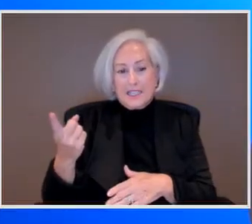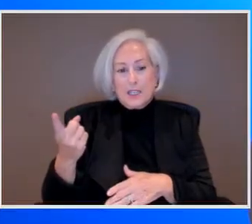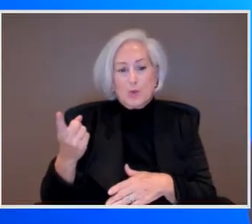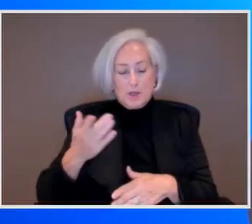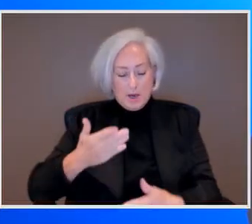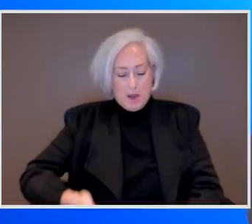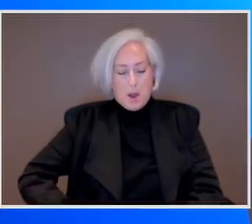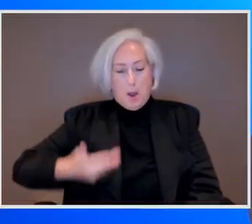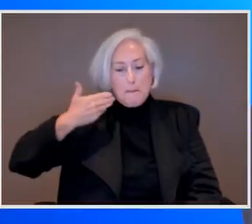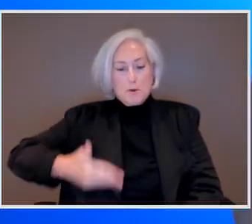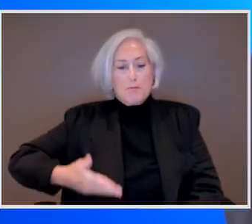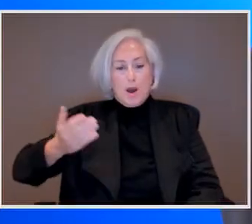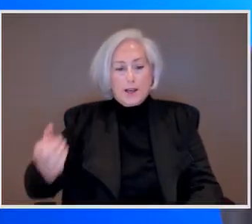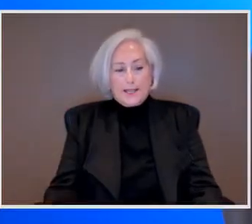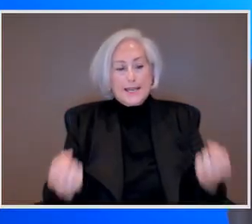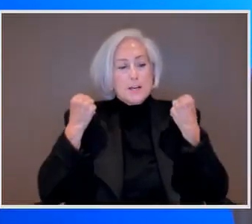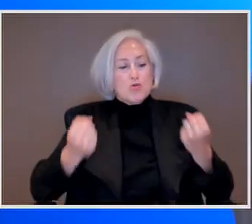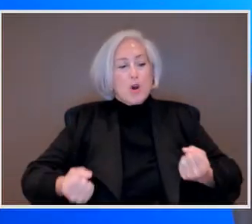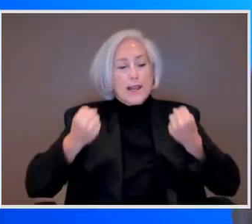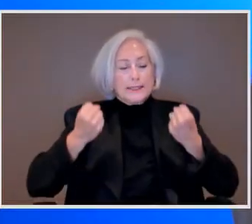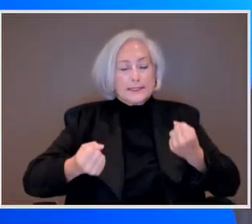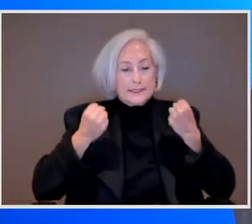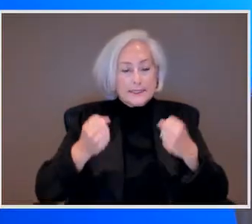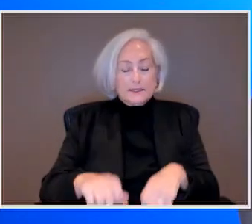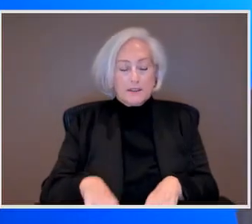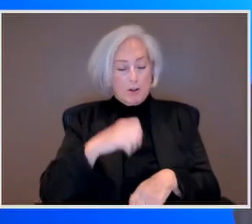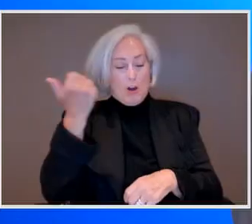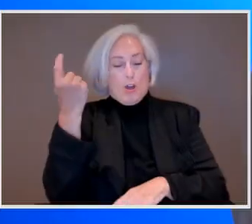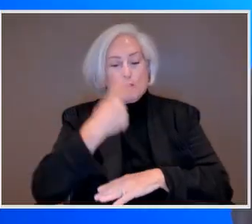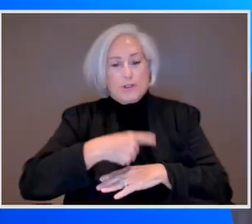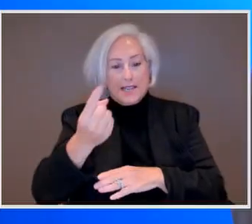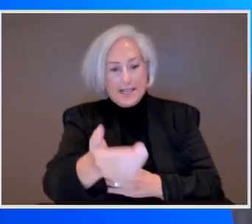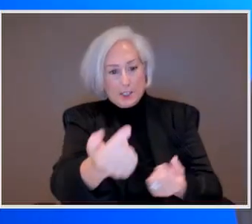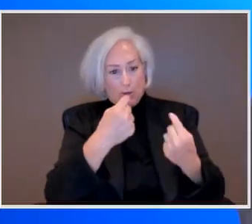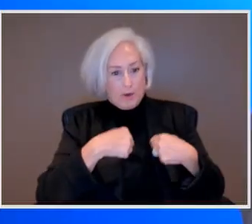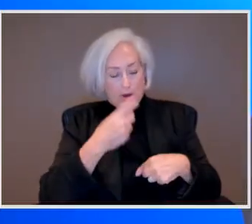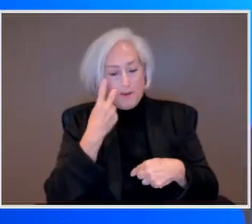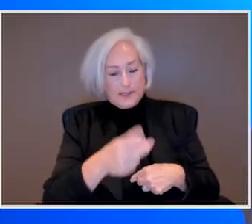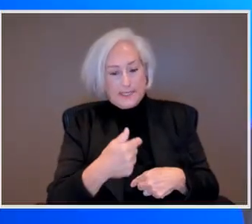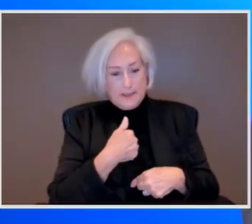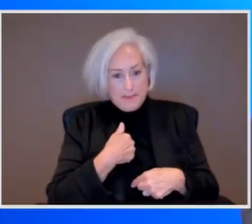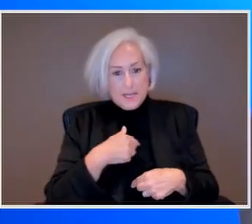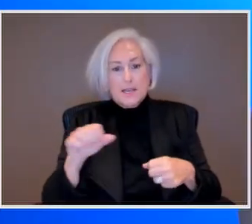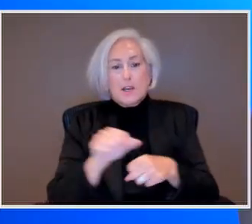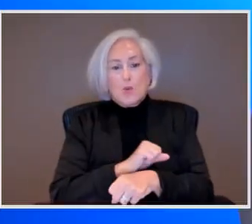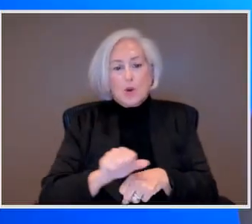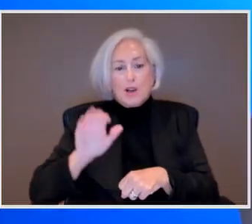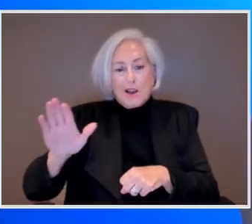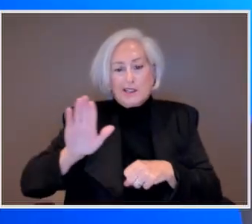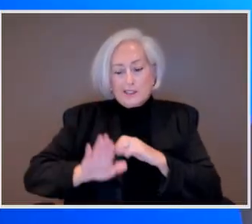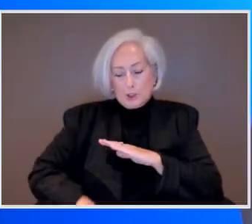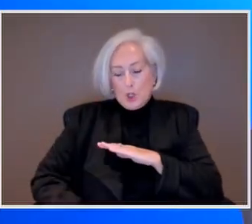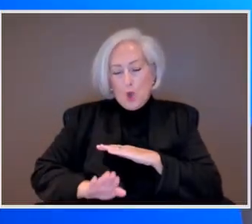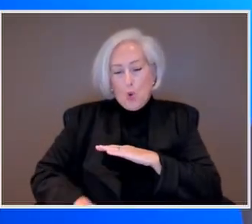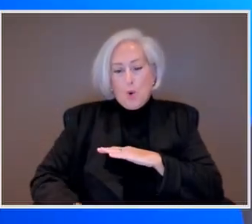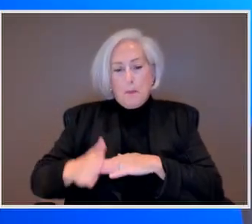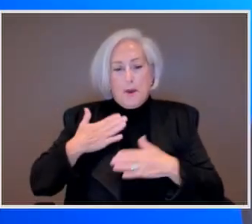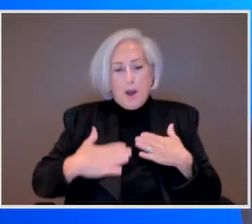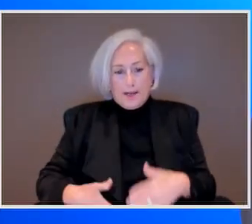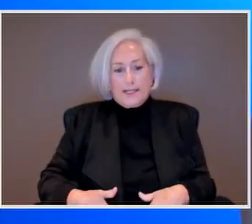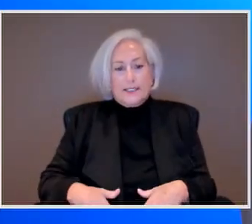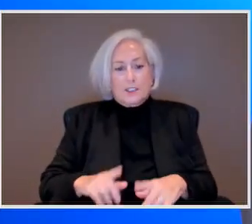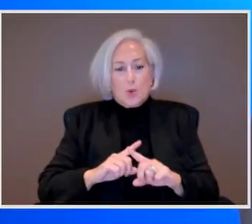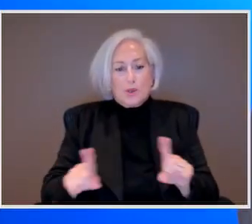body, and then he would come in and see me, and we'd work on his lower body. So there's a lot of different avenues